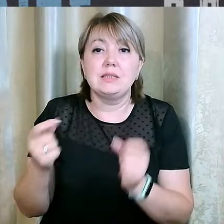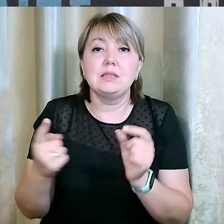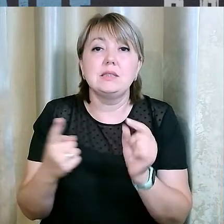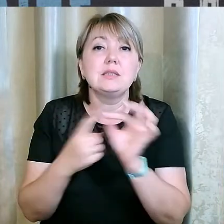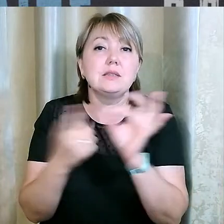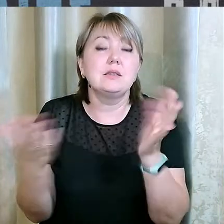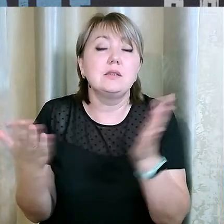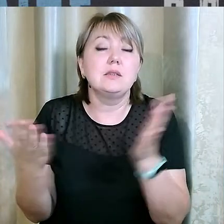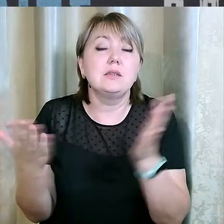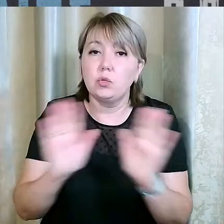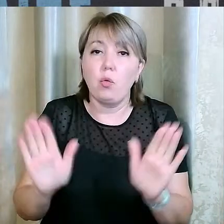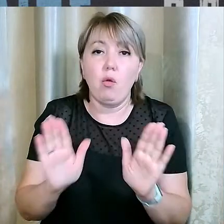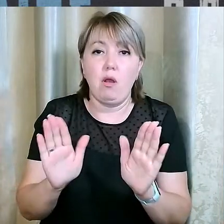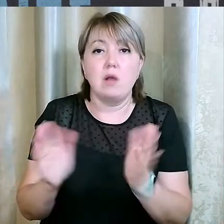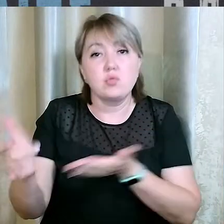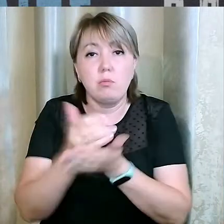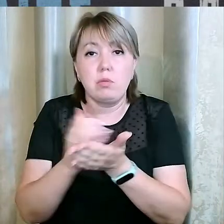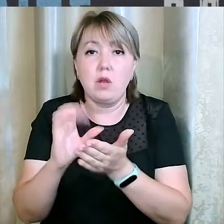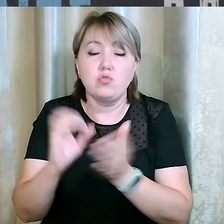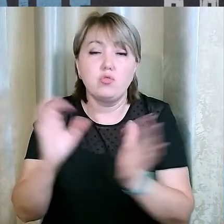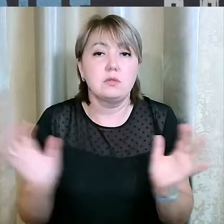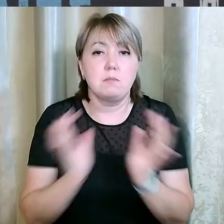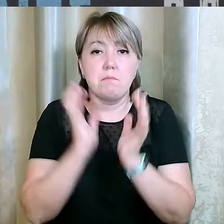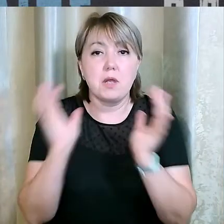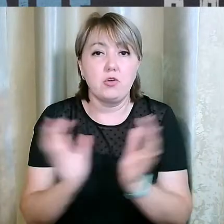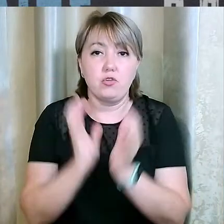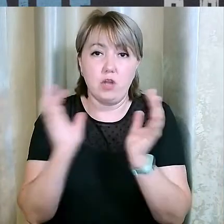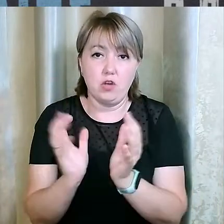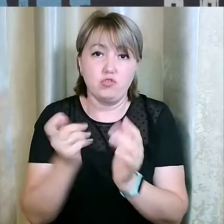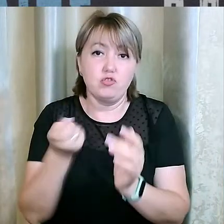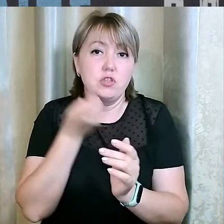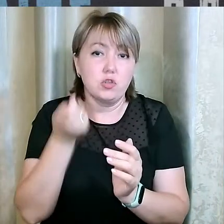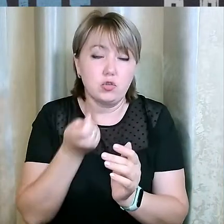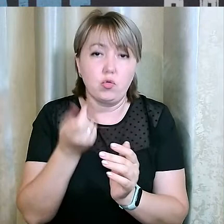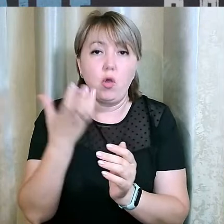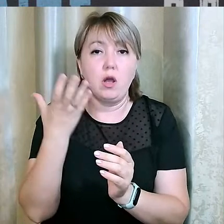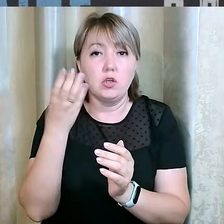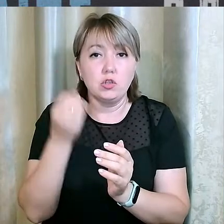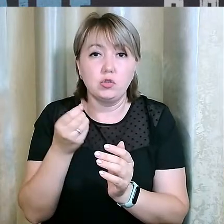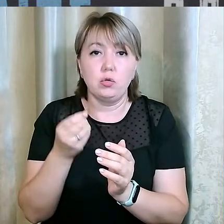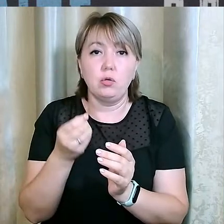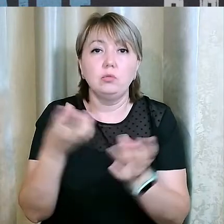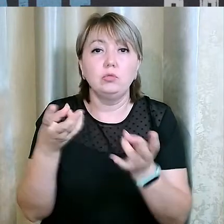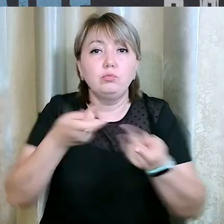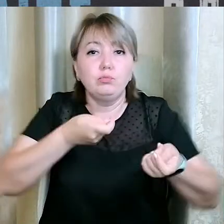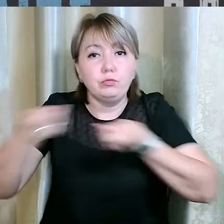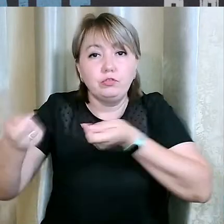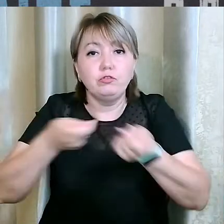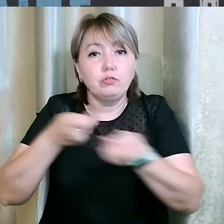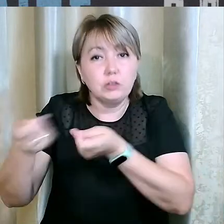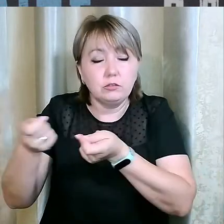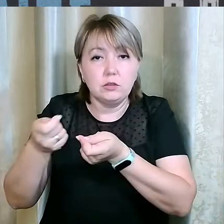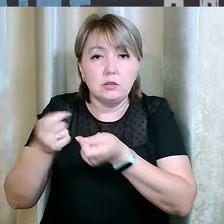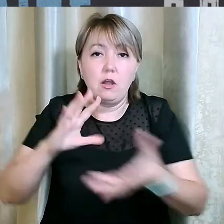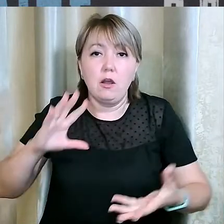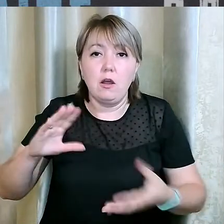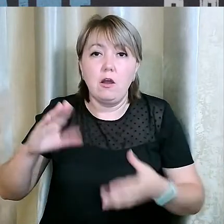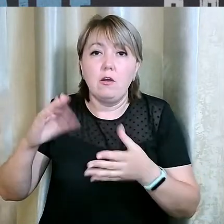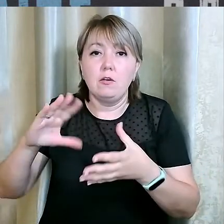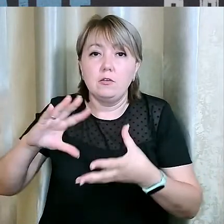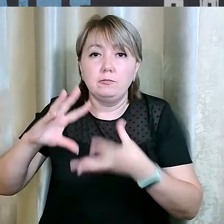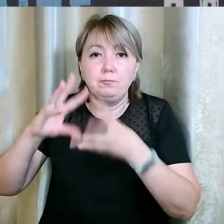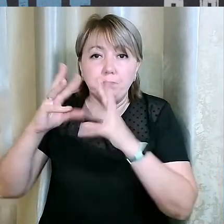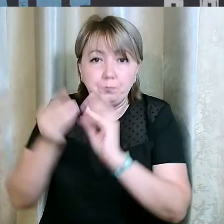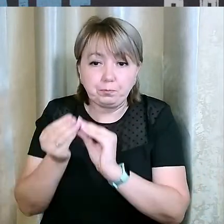harvest informable faith in victory and resistance to various challenges. Our task is not only to harvest, but also